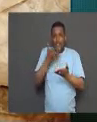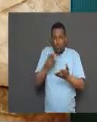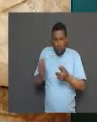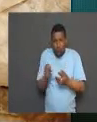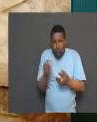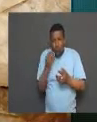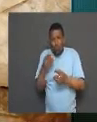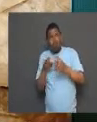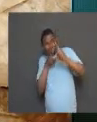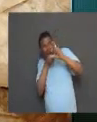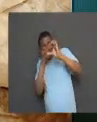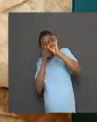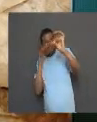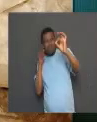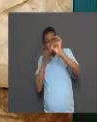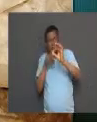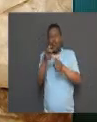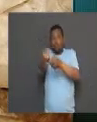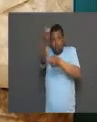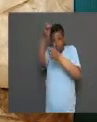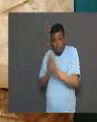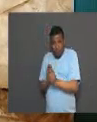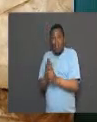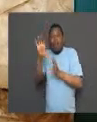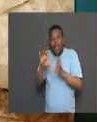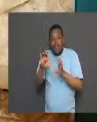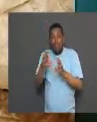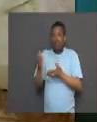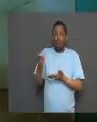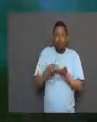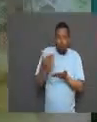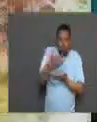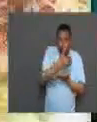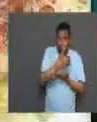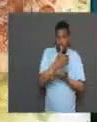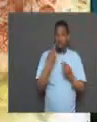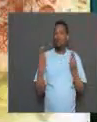routes for hunting, fishing, and gathering.